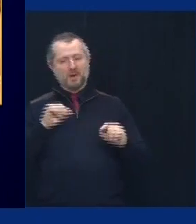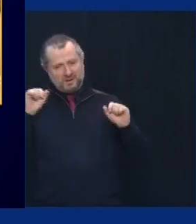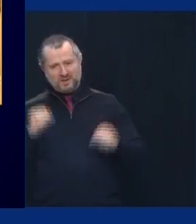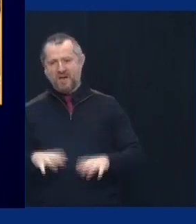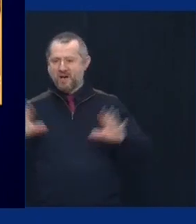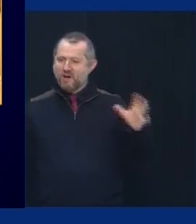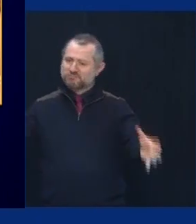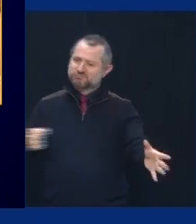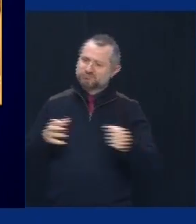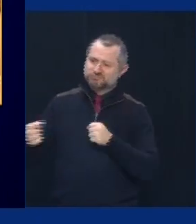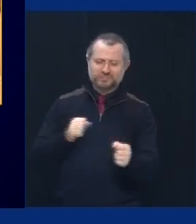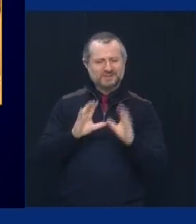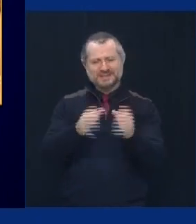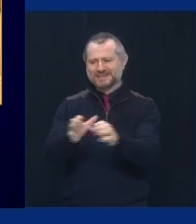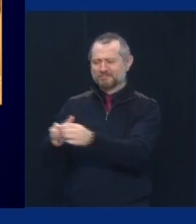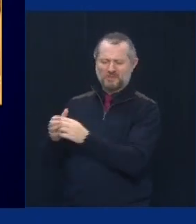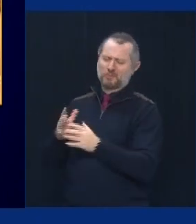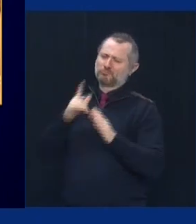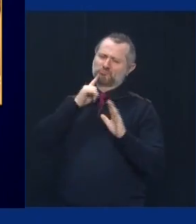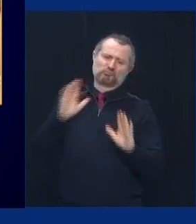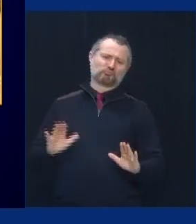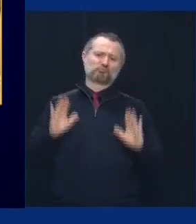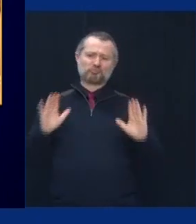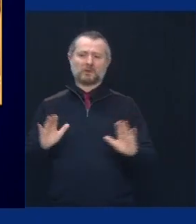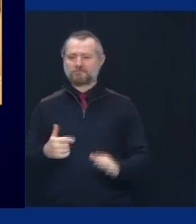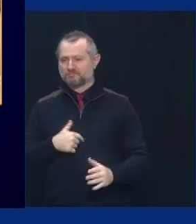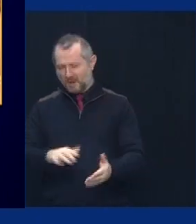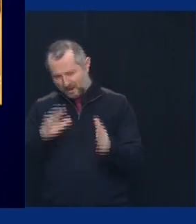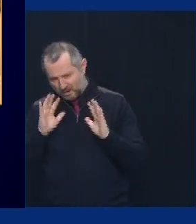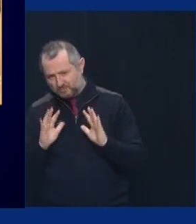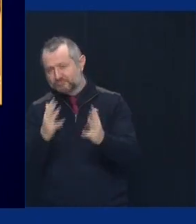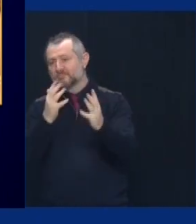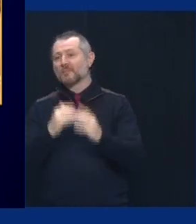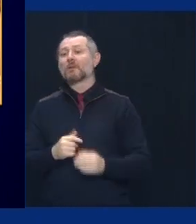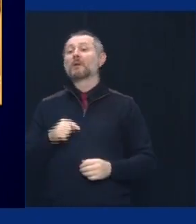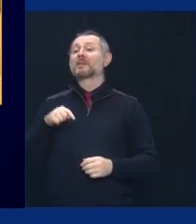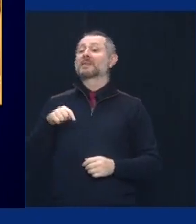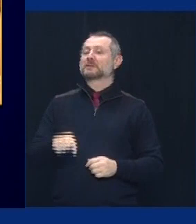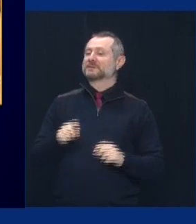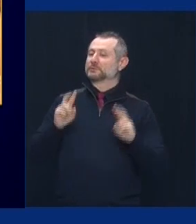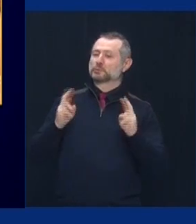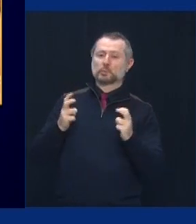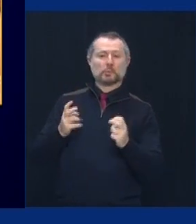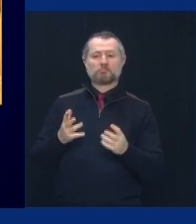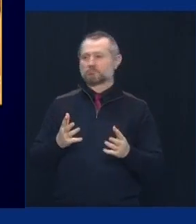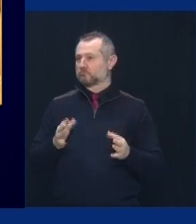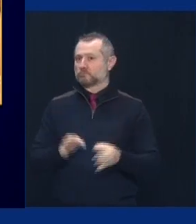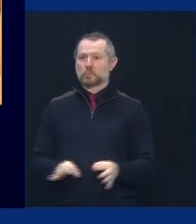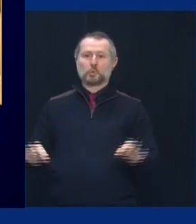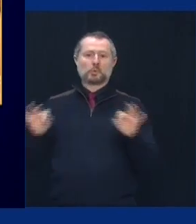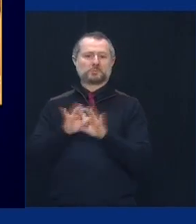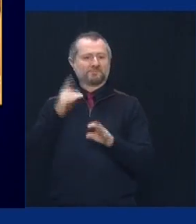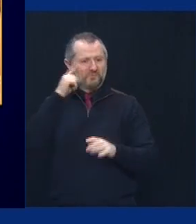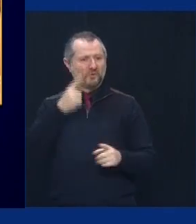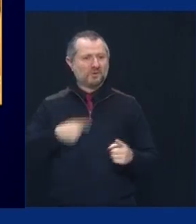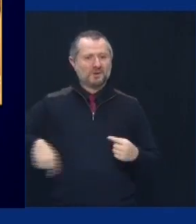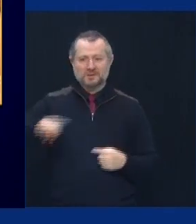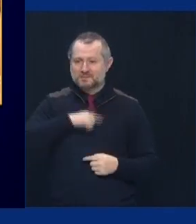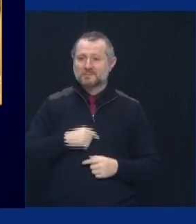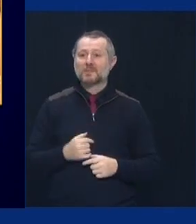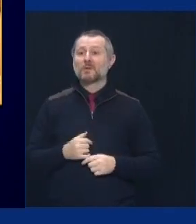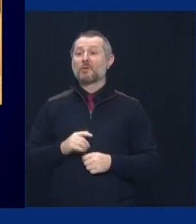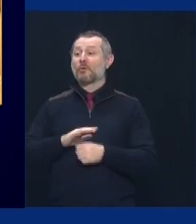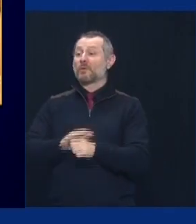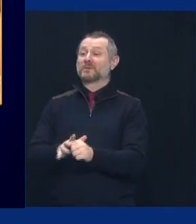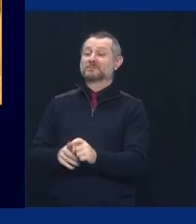of the halls of Congress. And so this is a critical issue for us. The COVID-19 pandemic